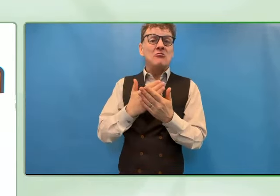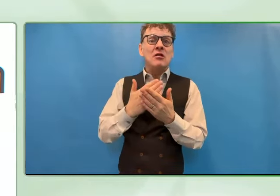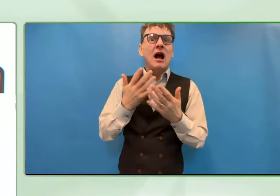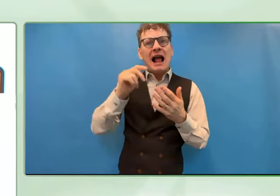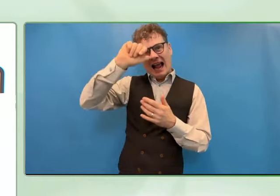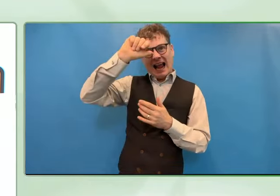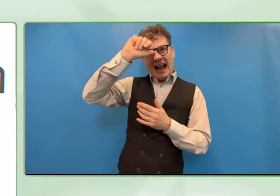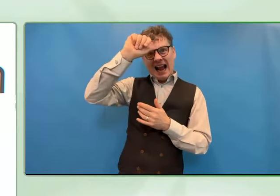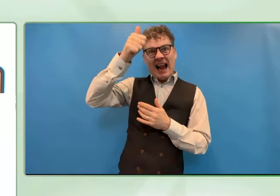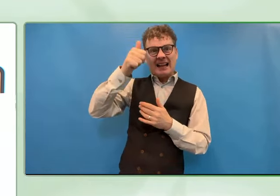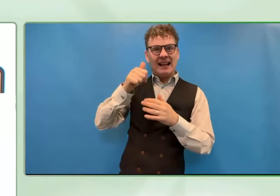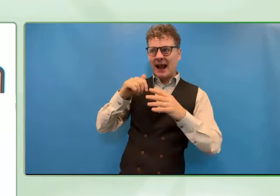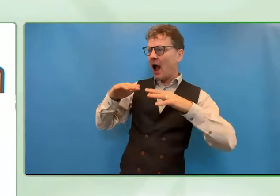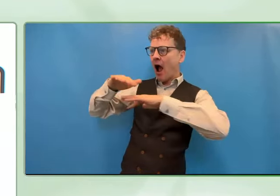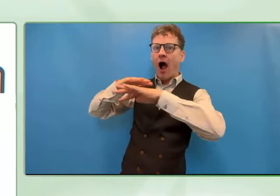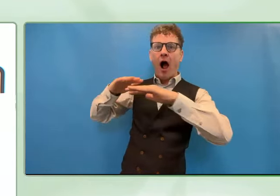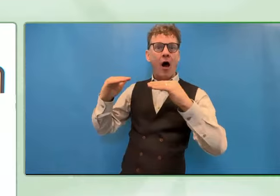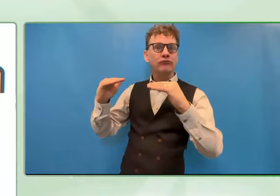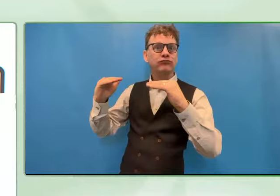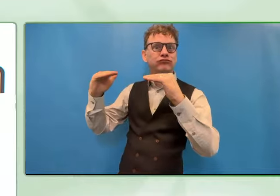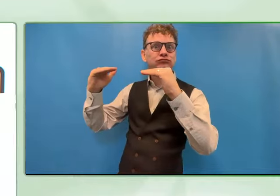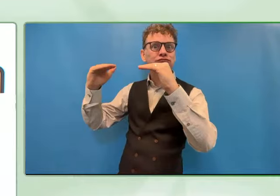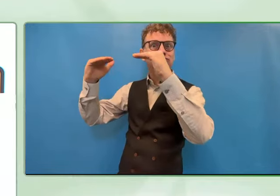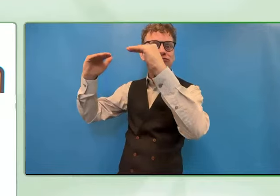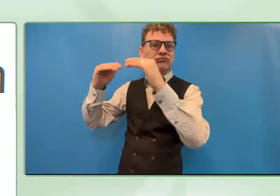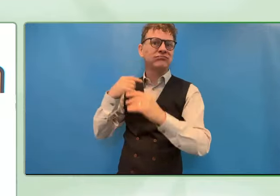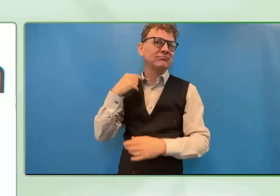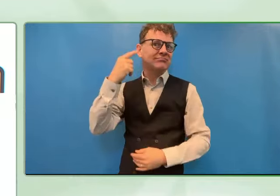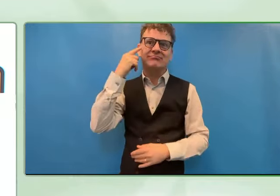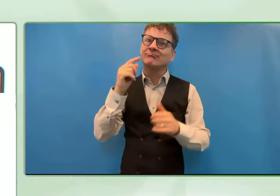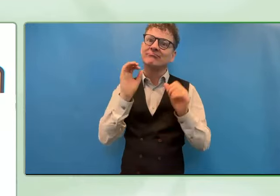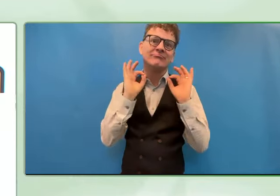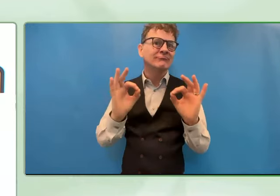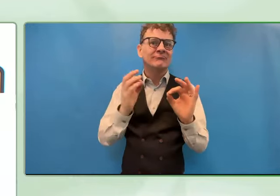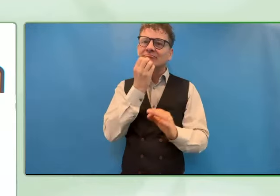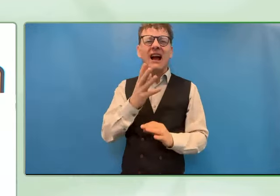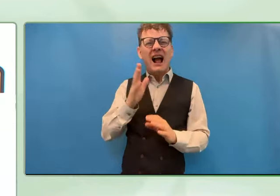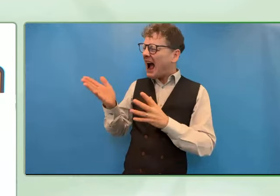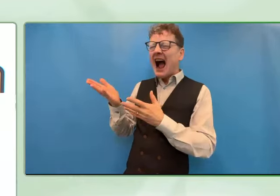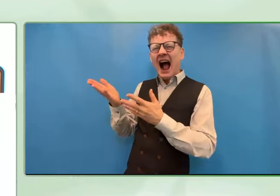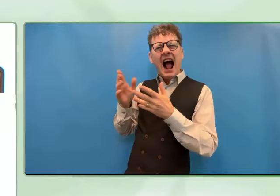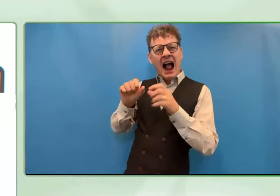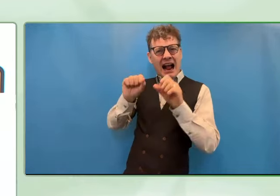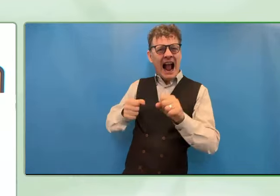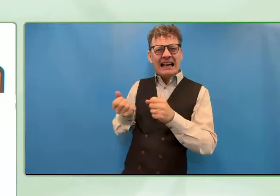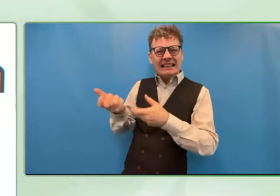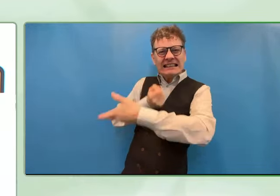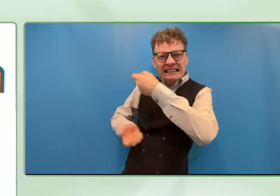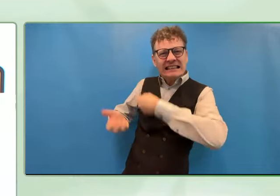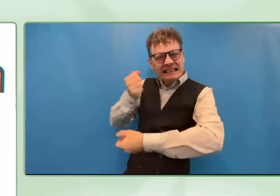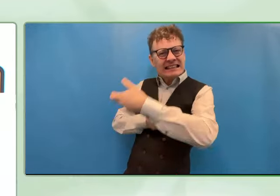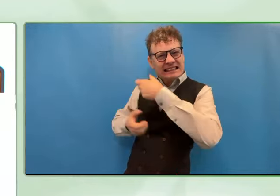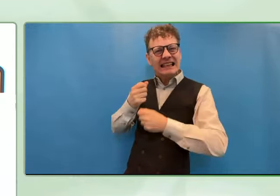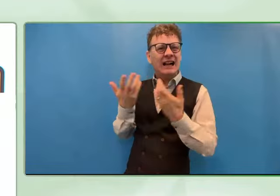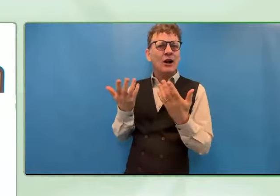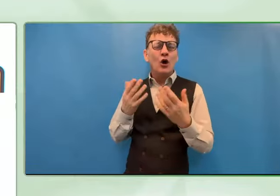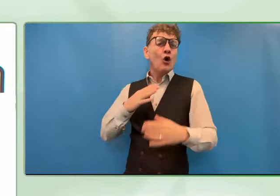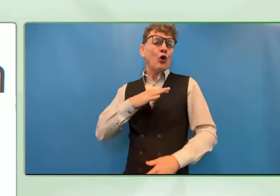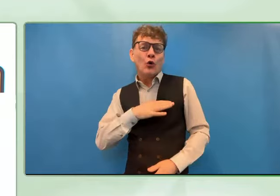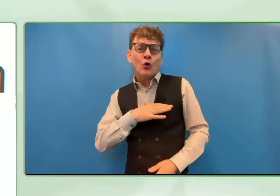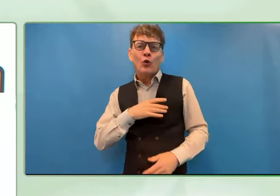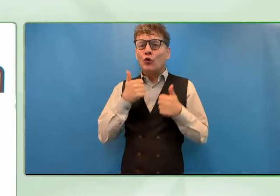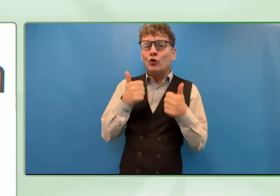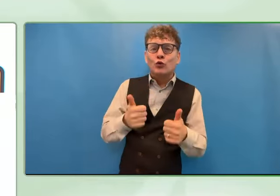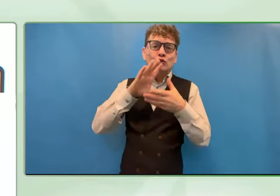that incredibly awesome. Tell me a little bit more. I want to drag it all out of you. What are some of the cool stories that you've gotten to see? What are some